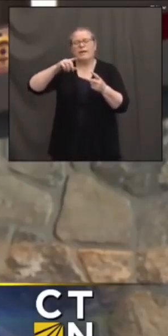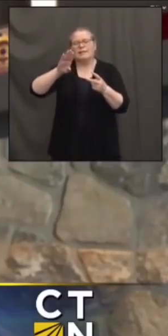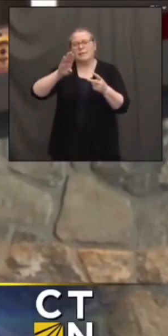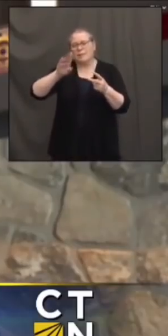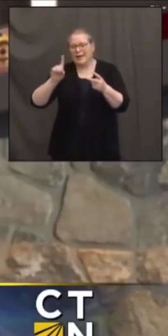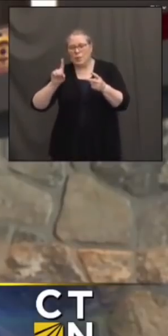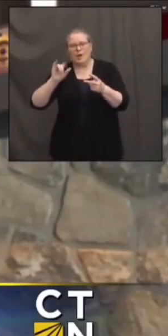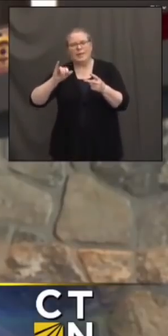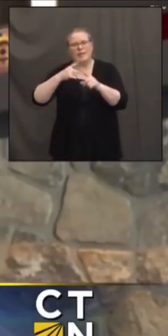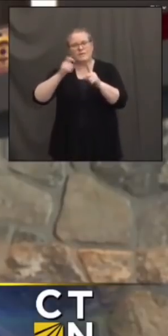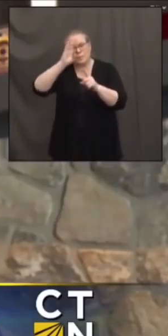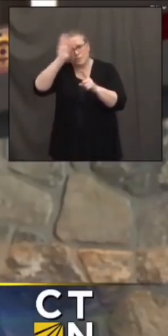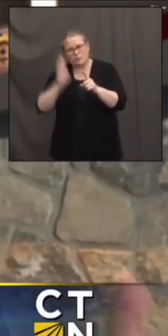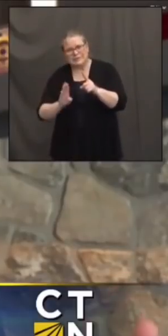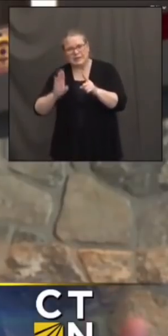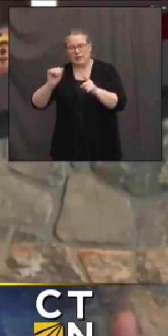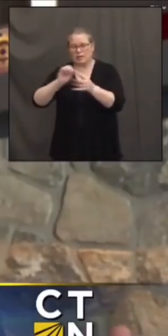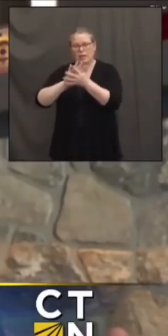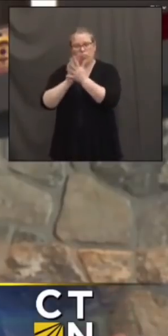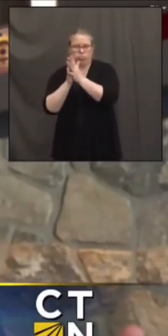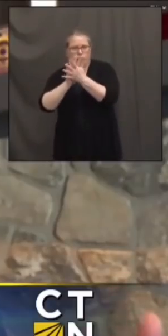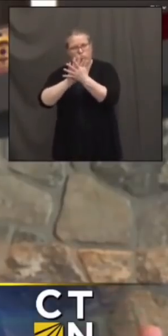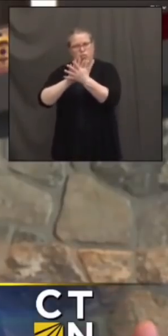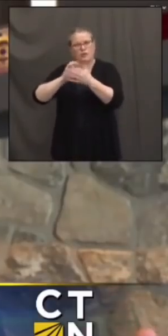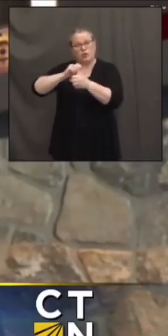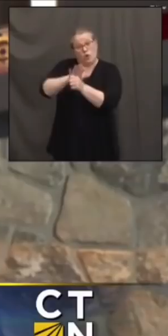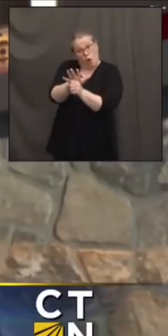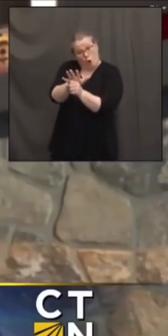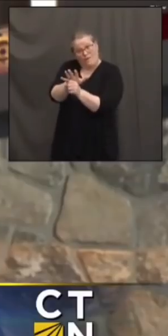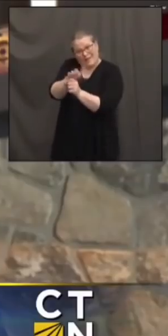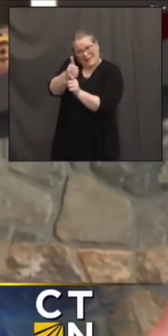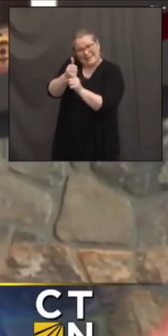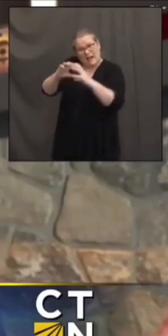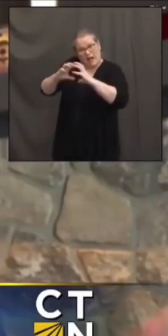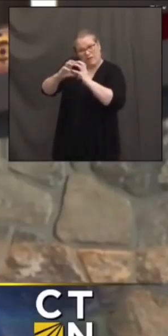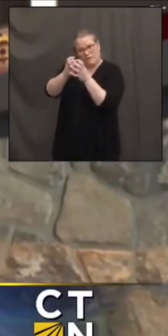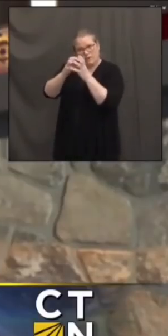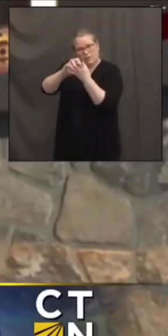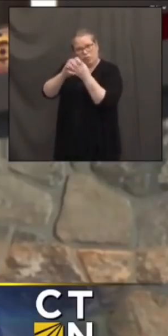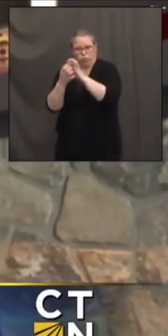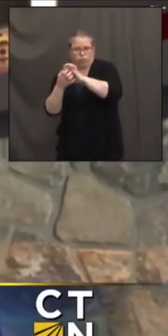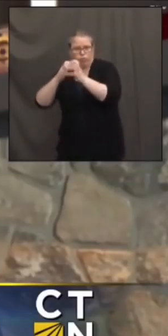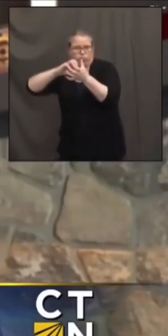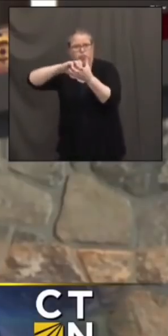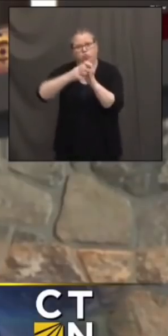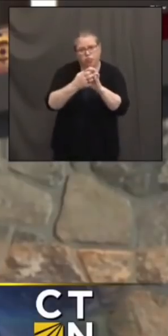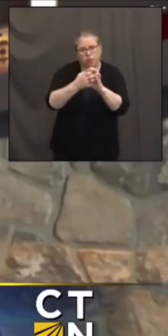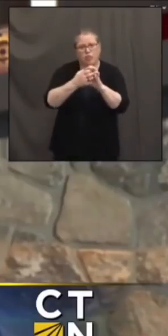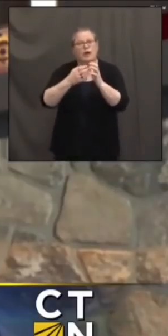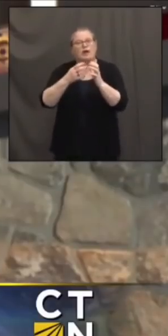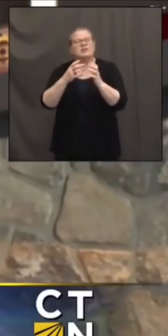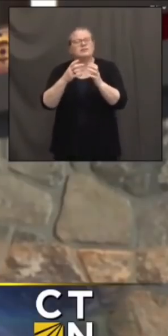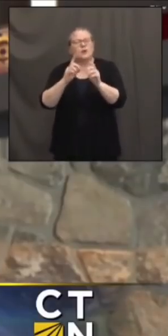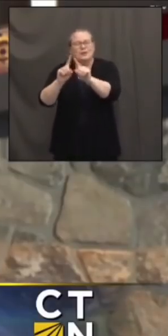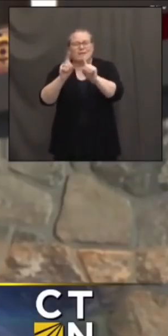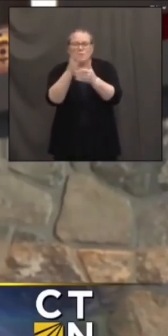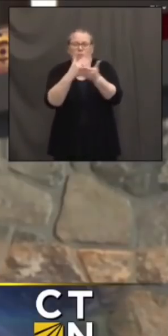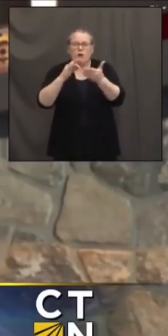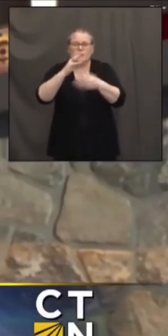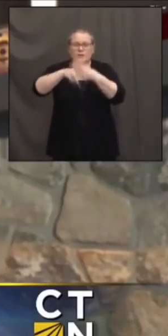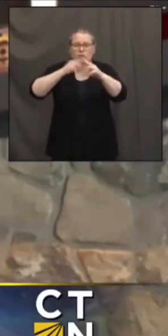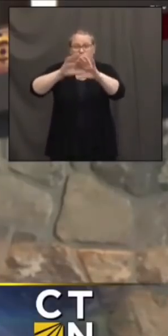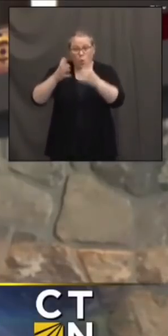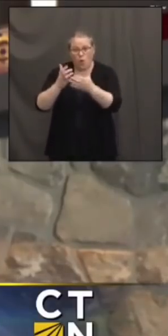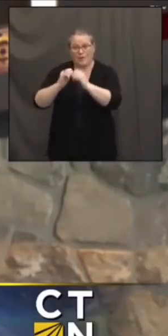Brazilian variant. So this is kind of happening spontaneously in different parts of the world. It's just kind of growing up as the virus in different parts of the world figures